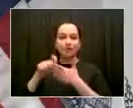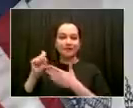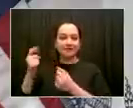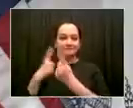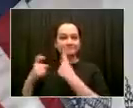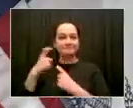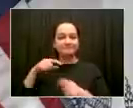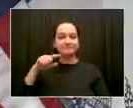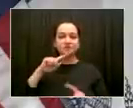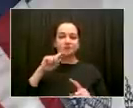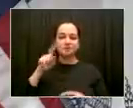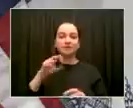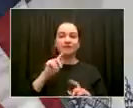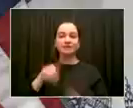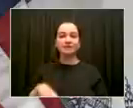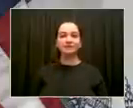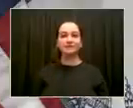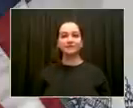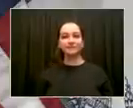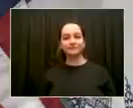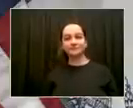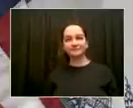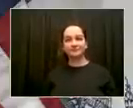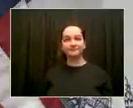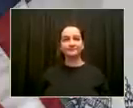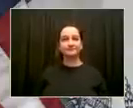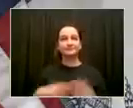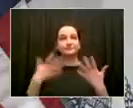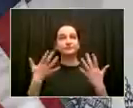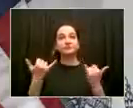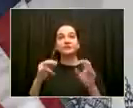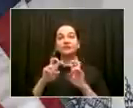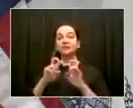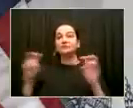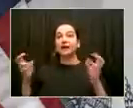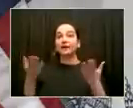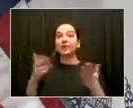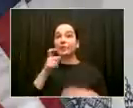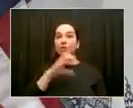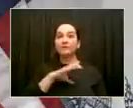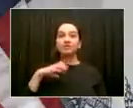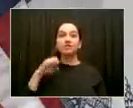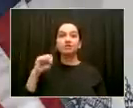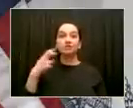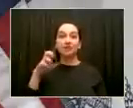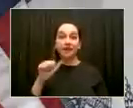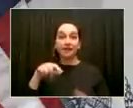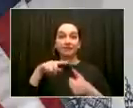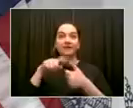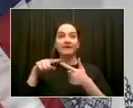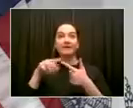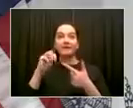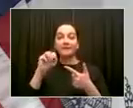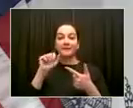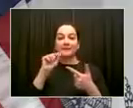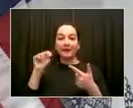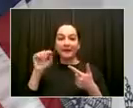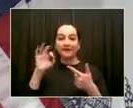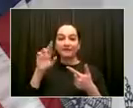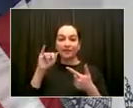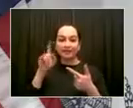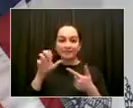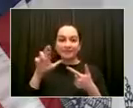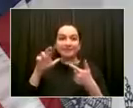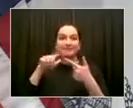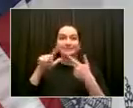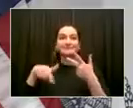today is Police Commissioner Dermot Shea, Deputy Commissioner Matt Frazier, Deputy Inspector Jessica Corey. On WebEx, we